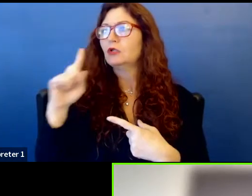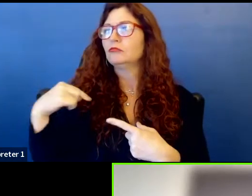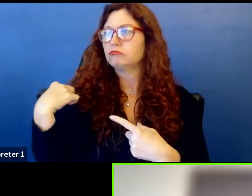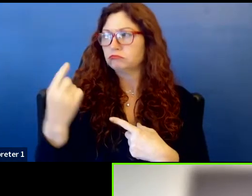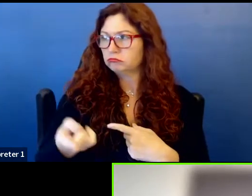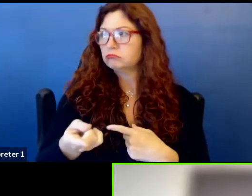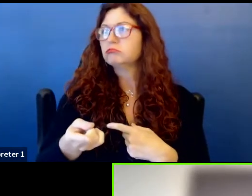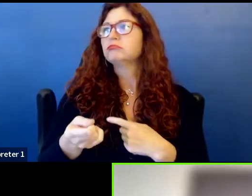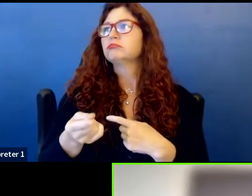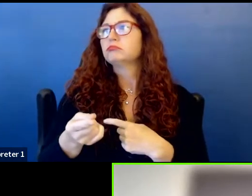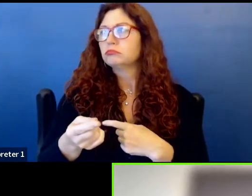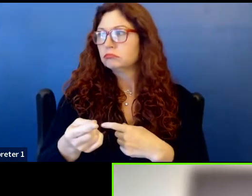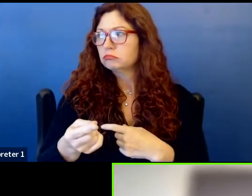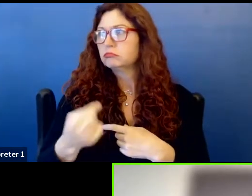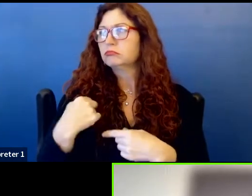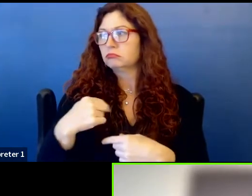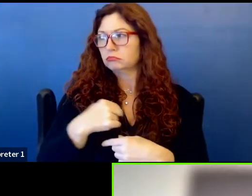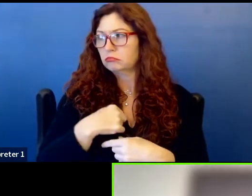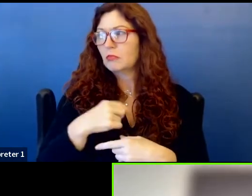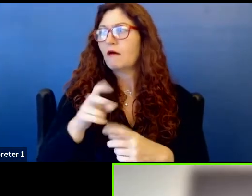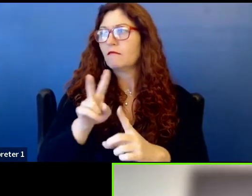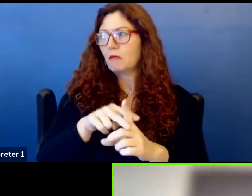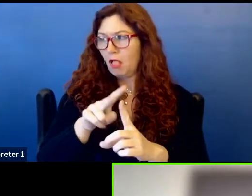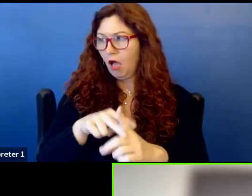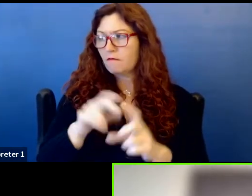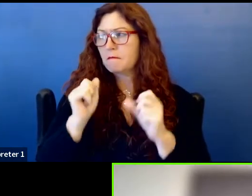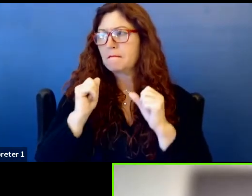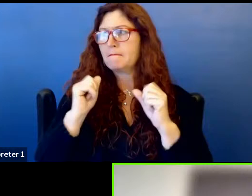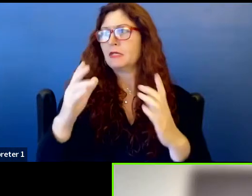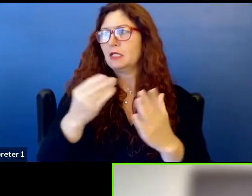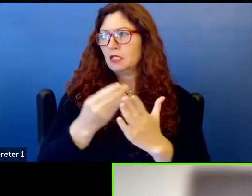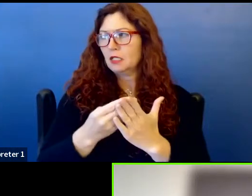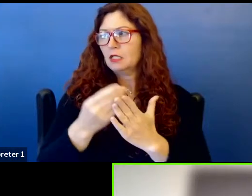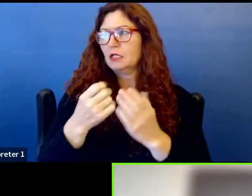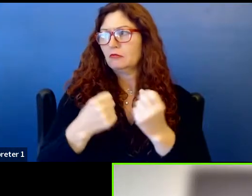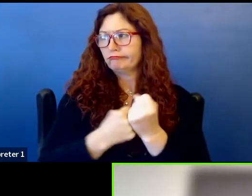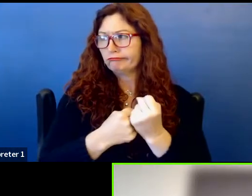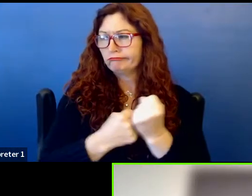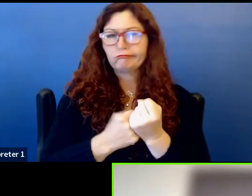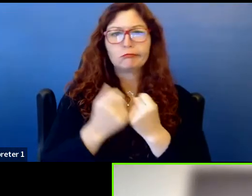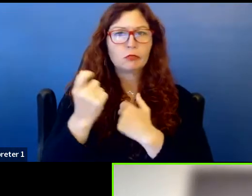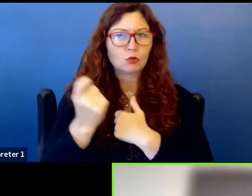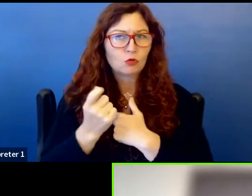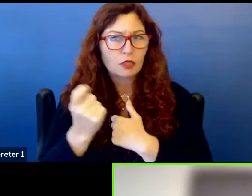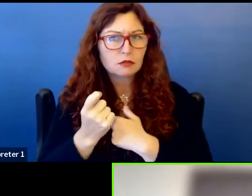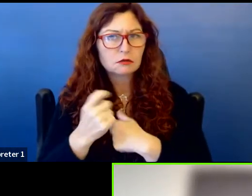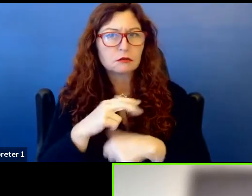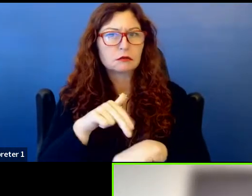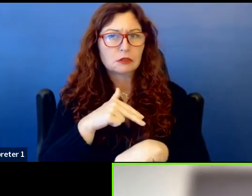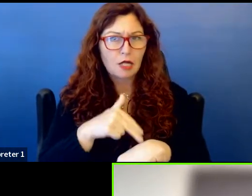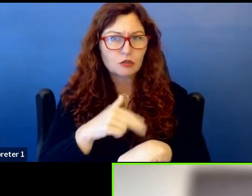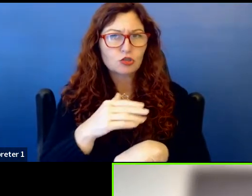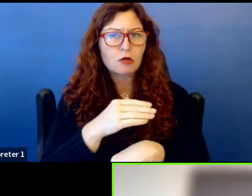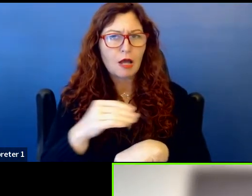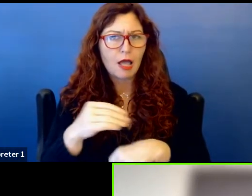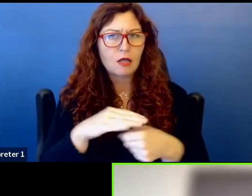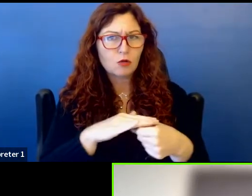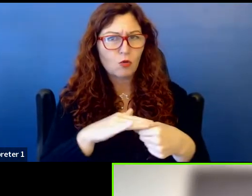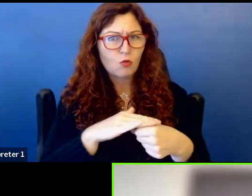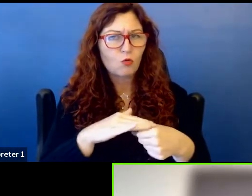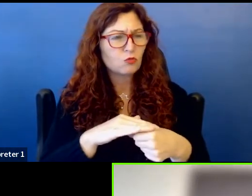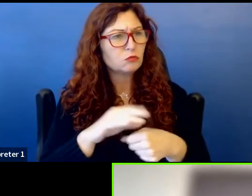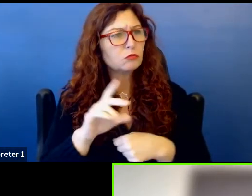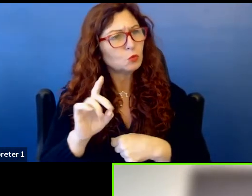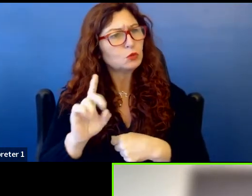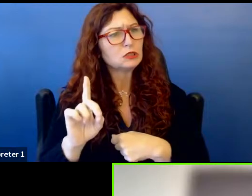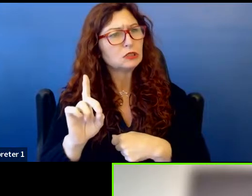part of applying for several grants at the national level and local level and i do know that we have included that language um in our our